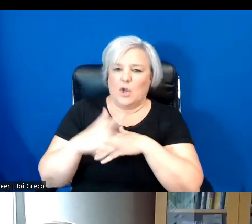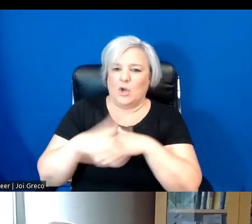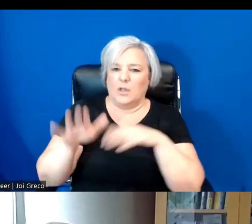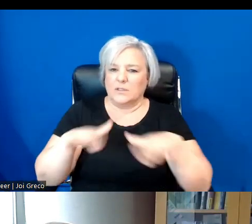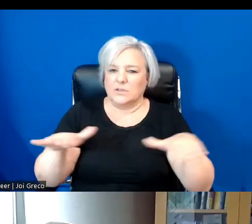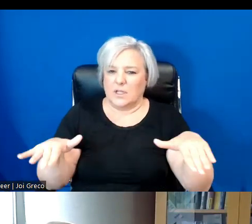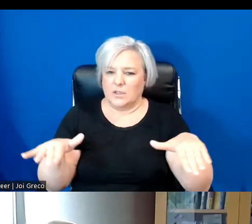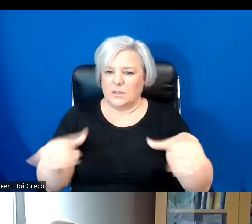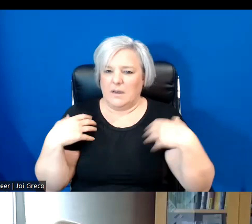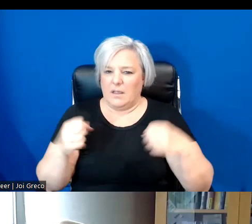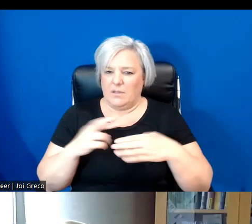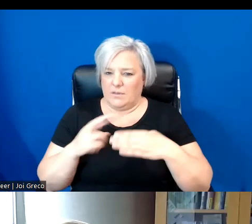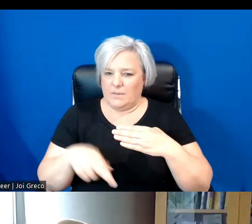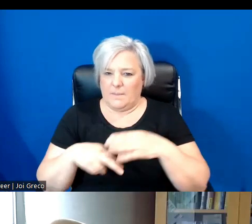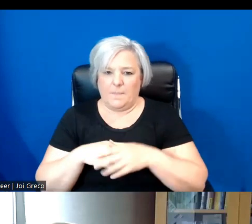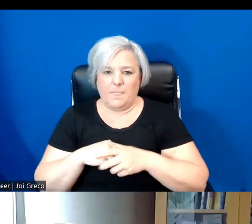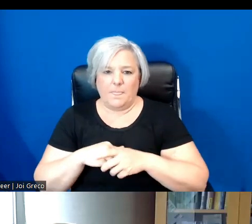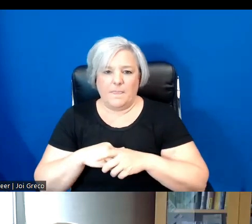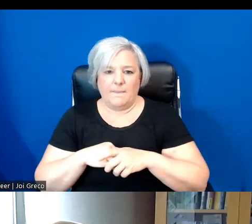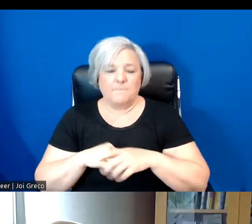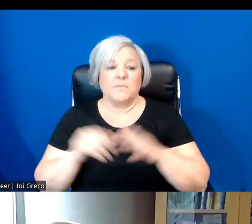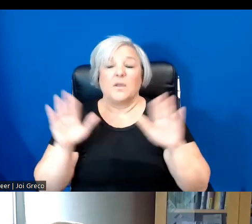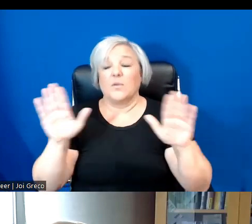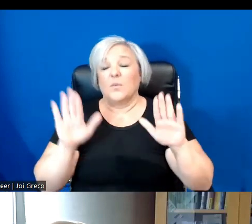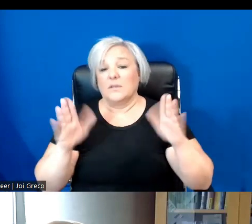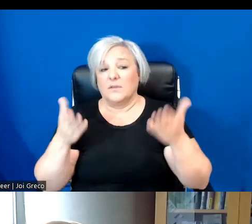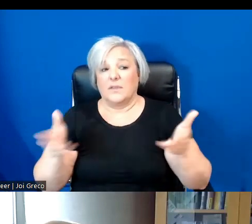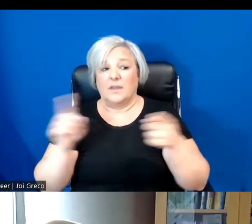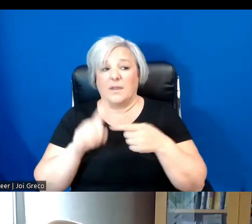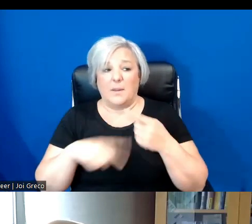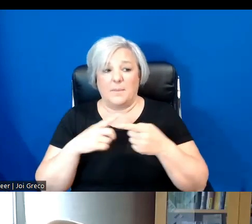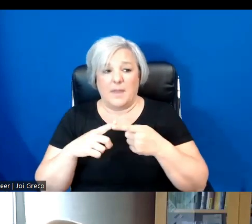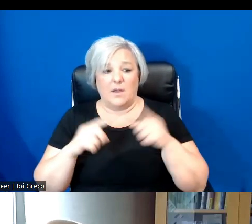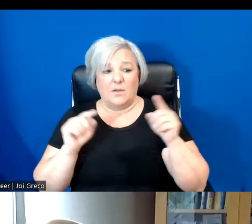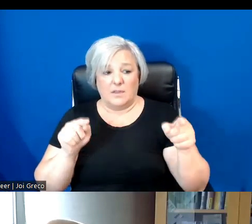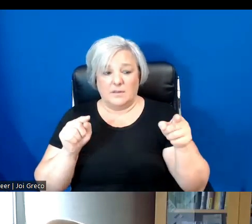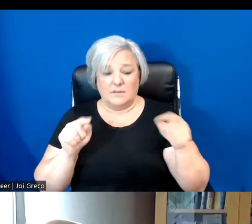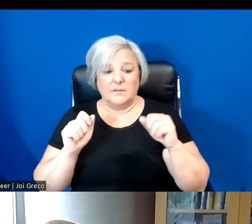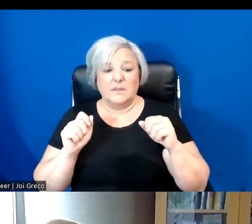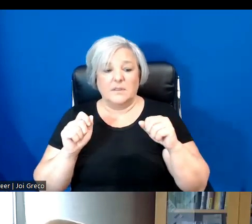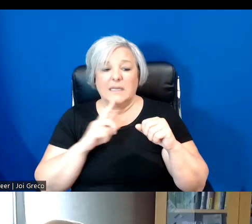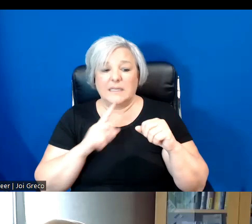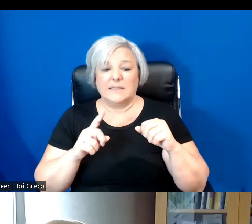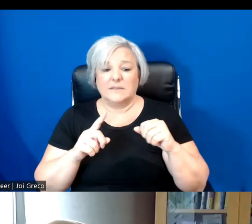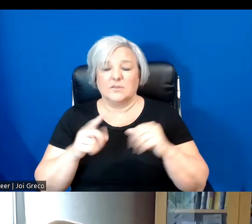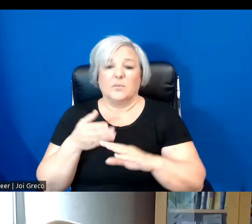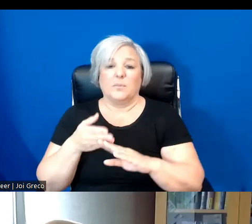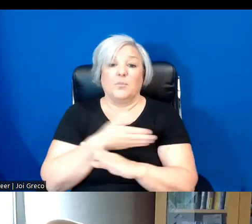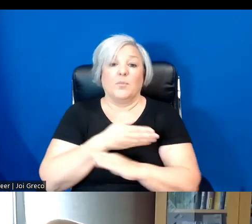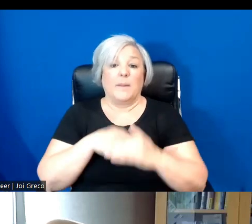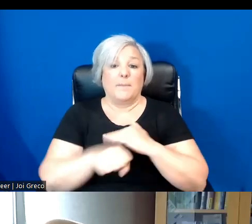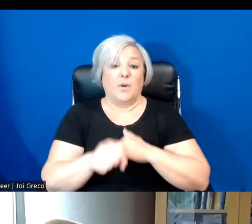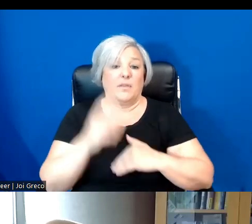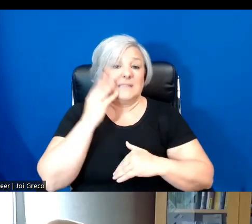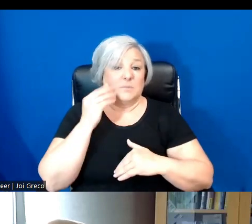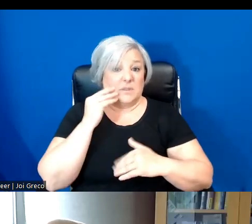childhood health outcomes. The wonderful thing about PRAMS is that it asks about questions related to the pre-birth experience. And so when